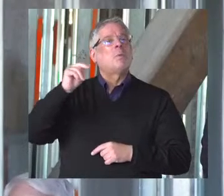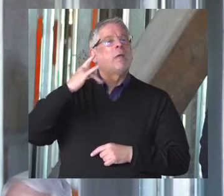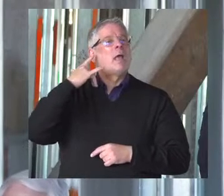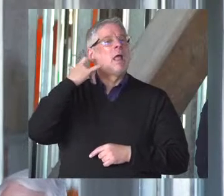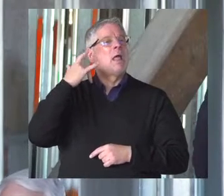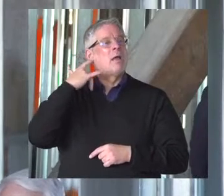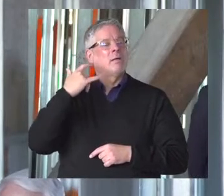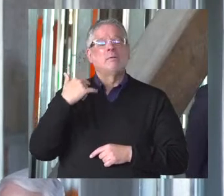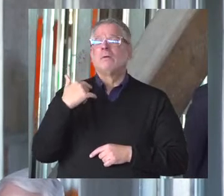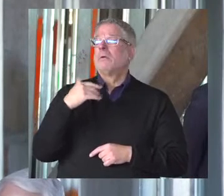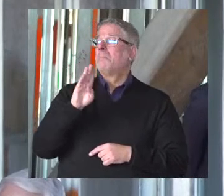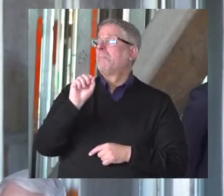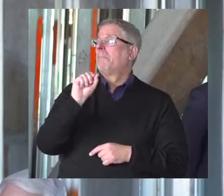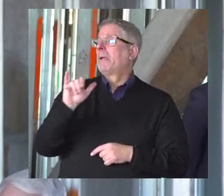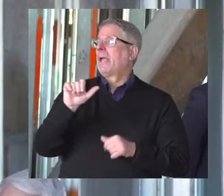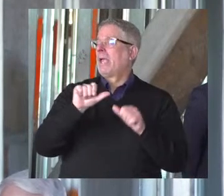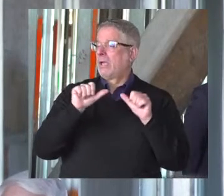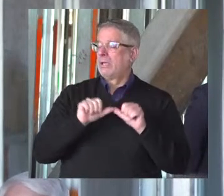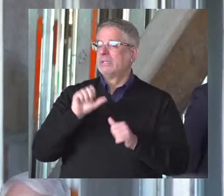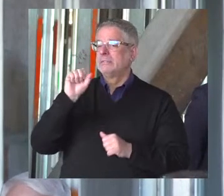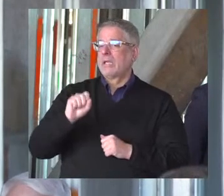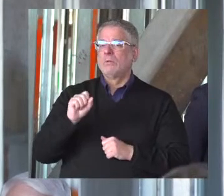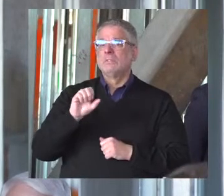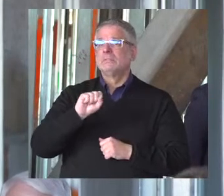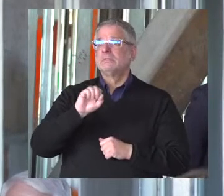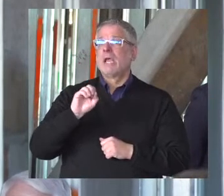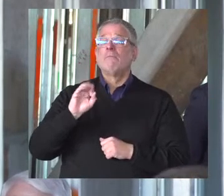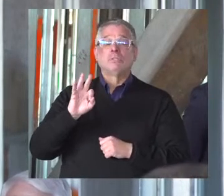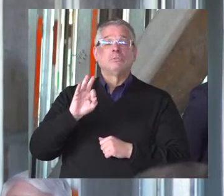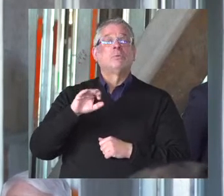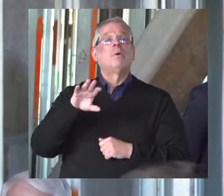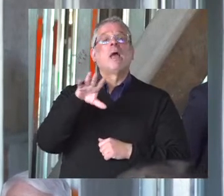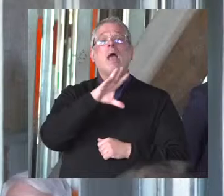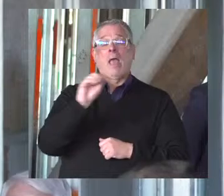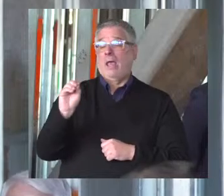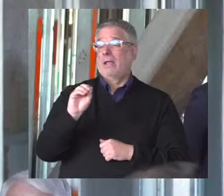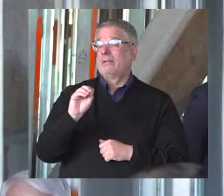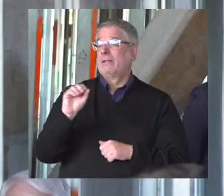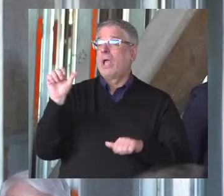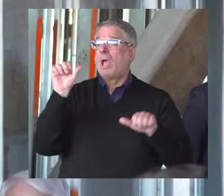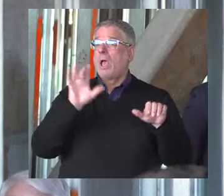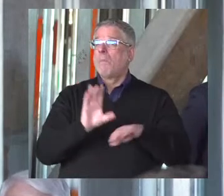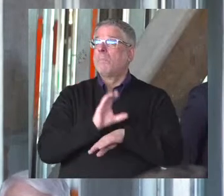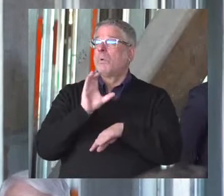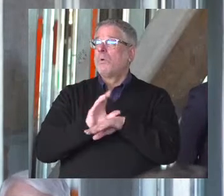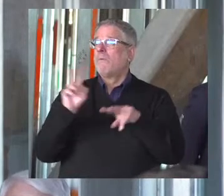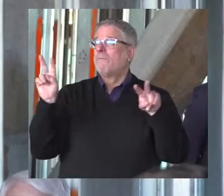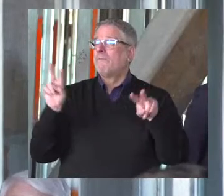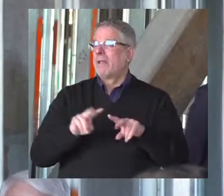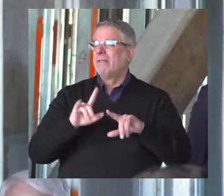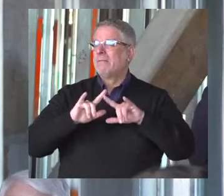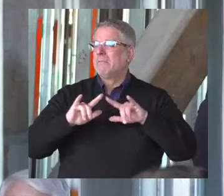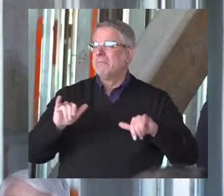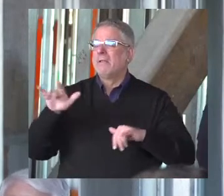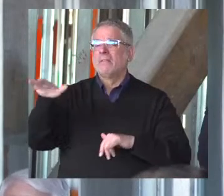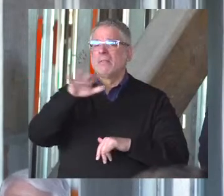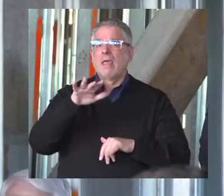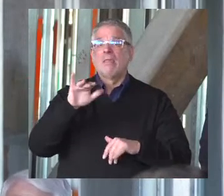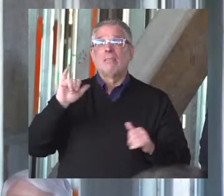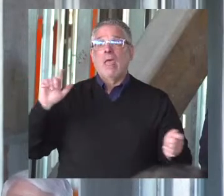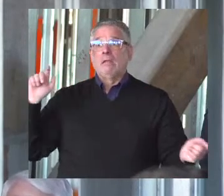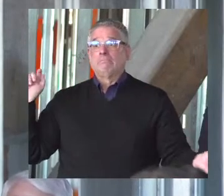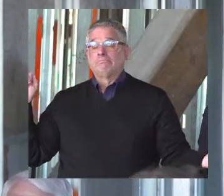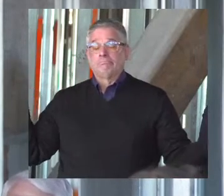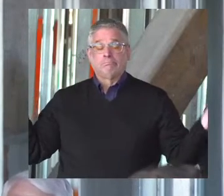dominantly in South San Francisco and the Silicon Valley and Bay Area region. The opportunities to bring that